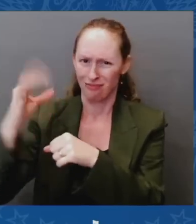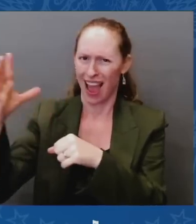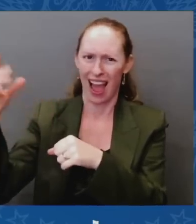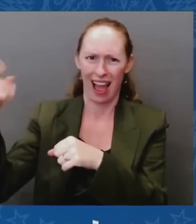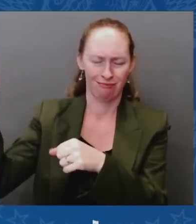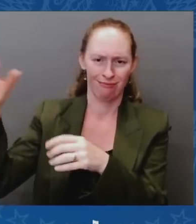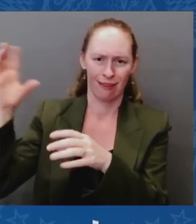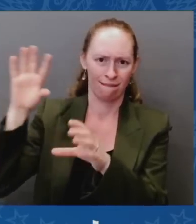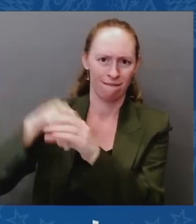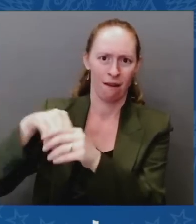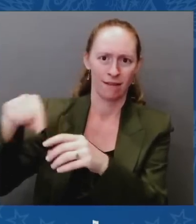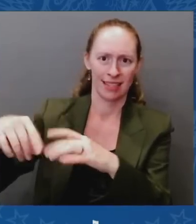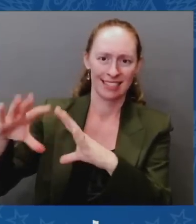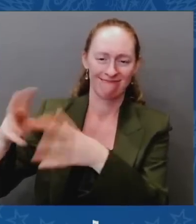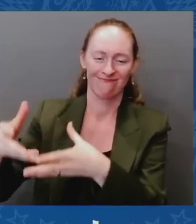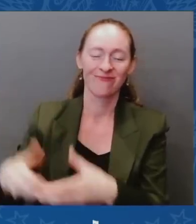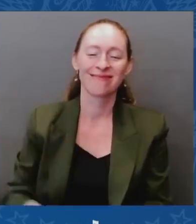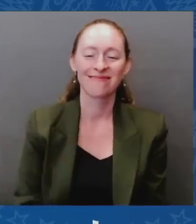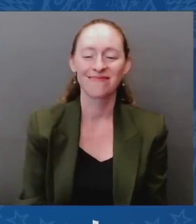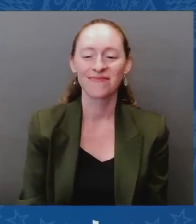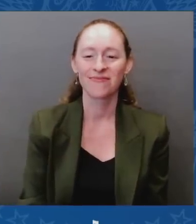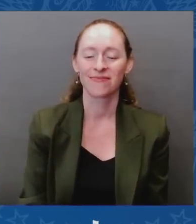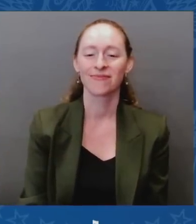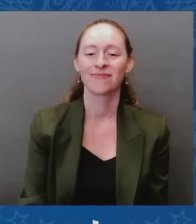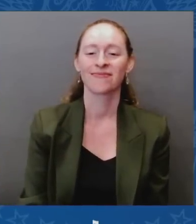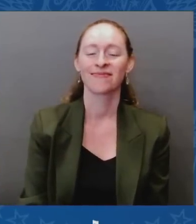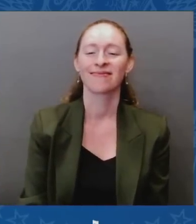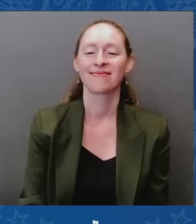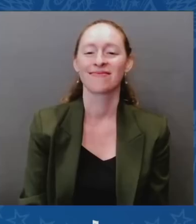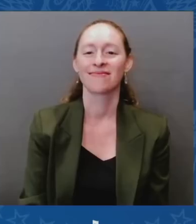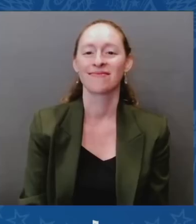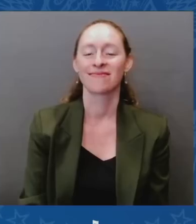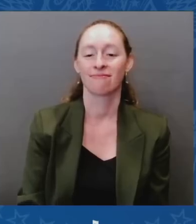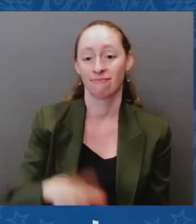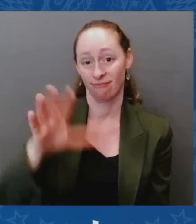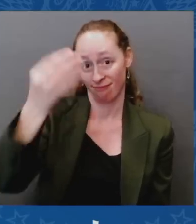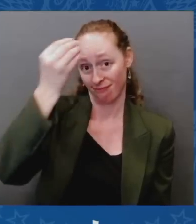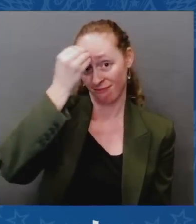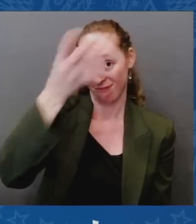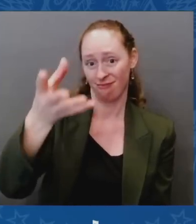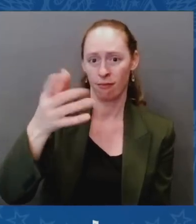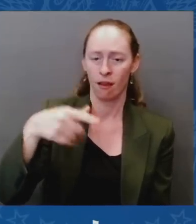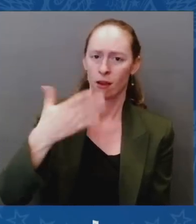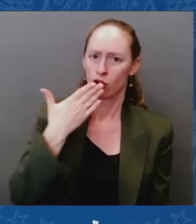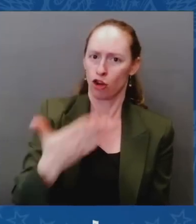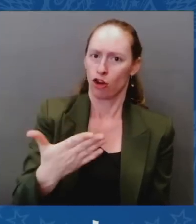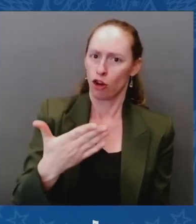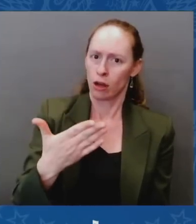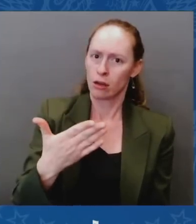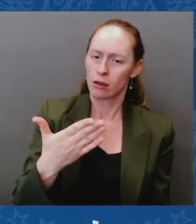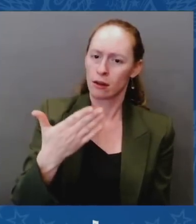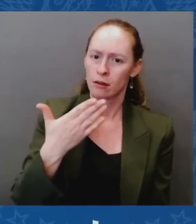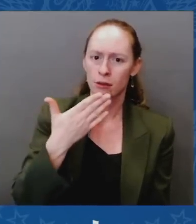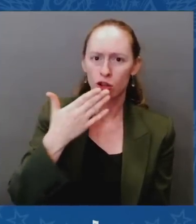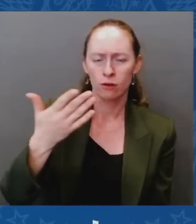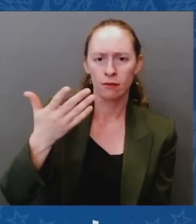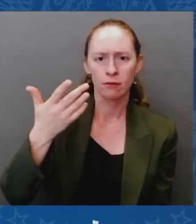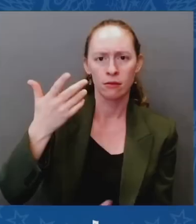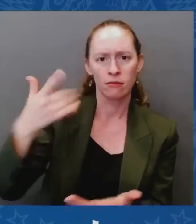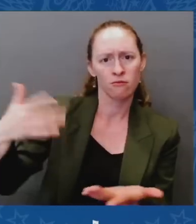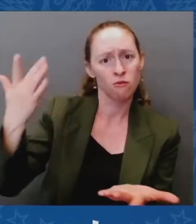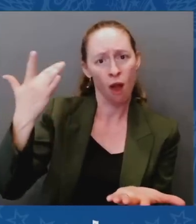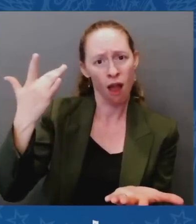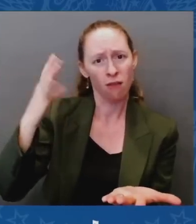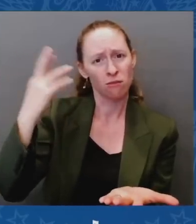workers and for their dignity and the dignity of their work. It's a recognition of that. During these early, dark,